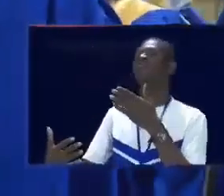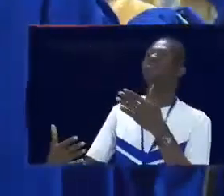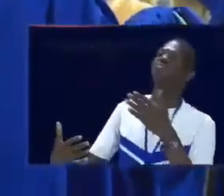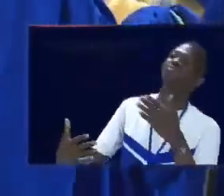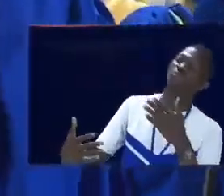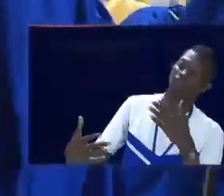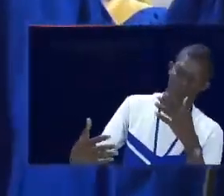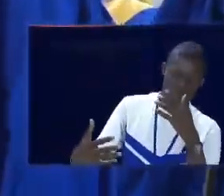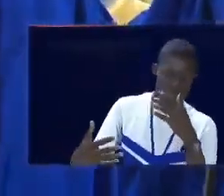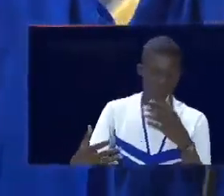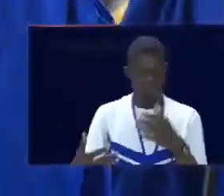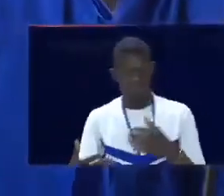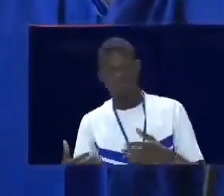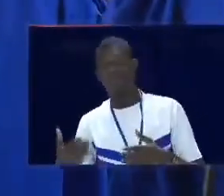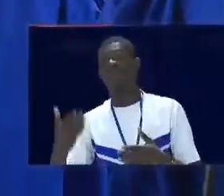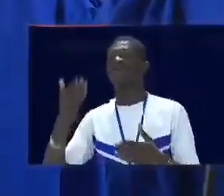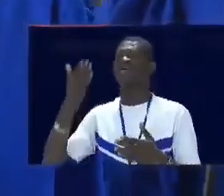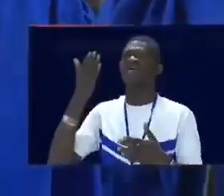power in the